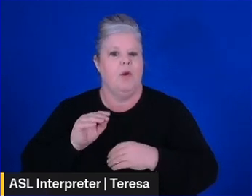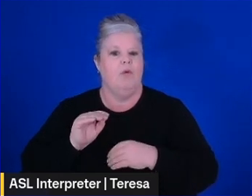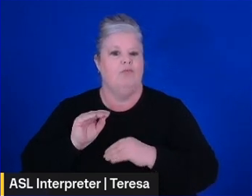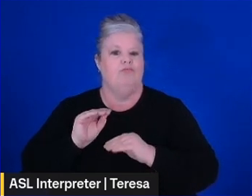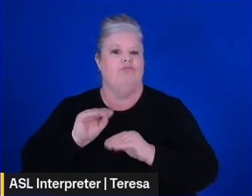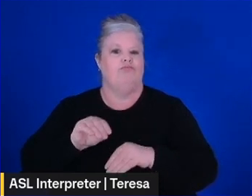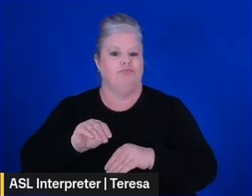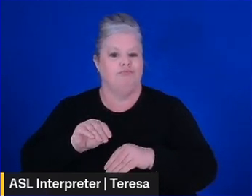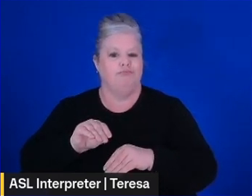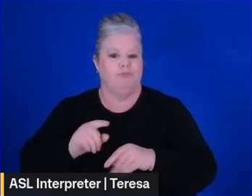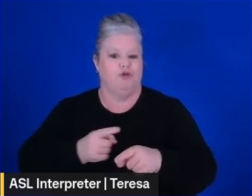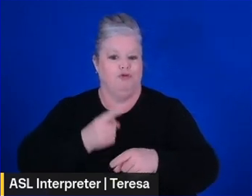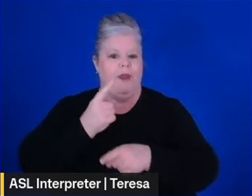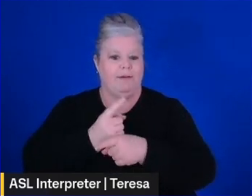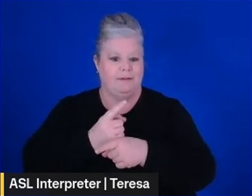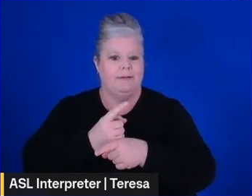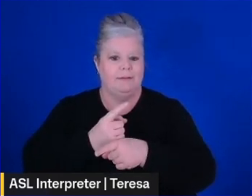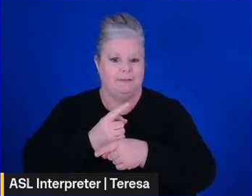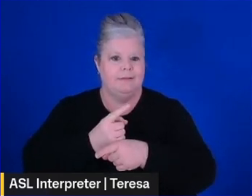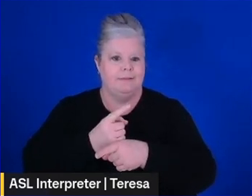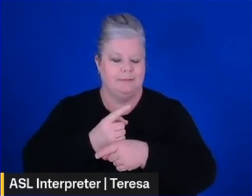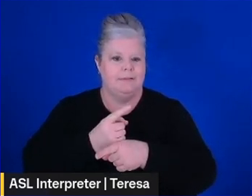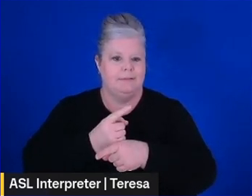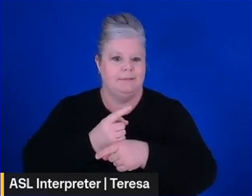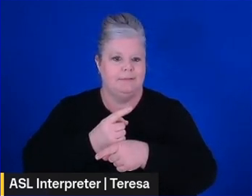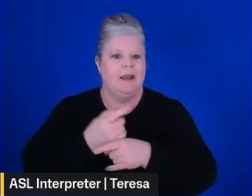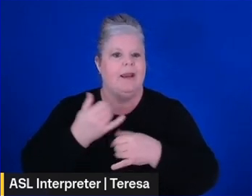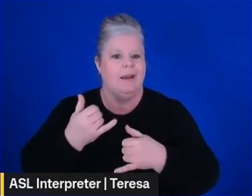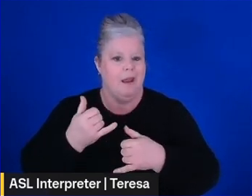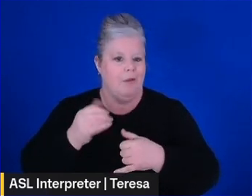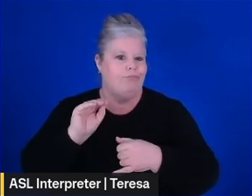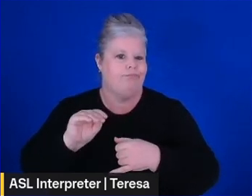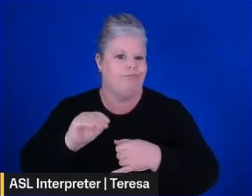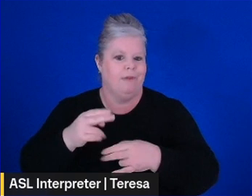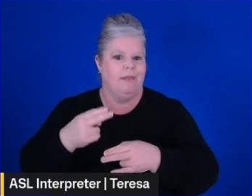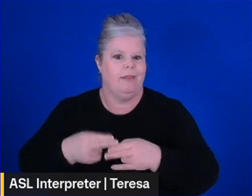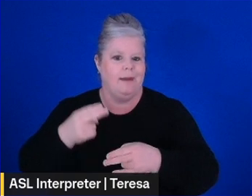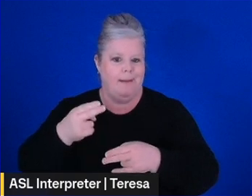set the name of the app